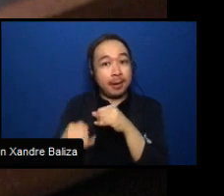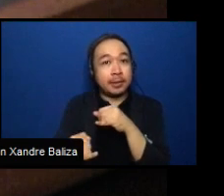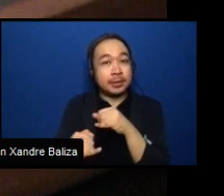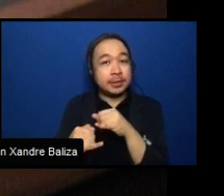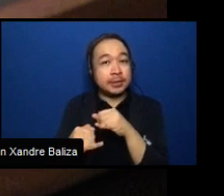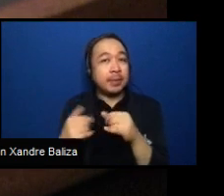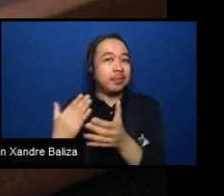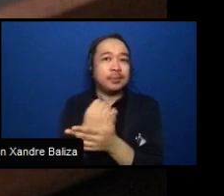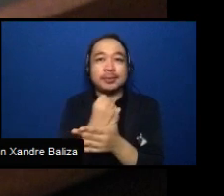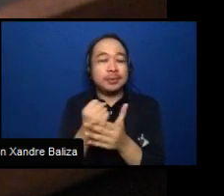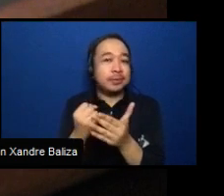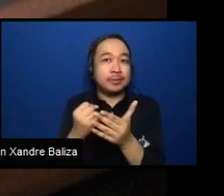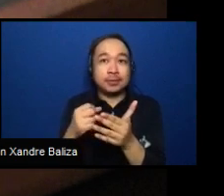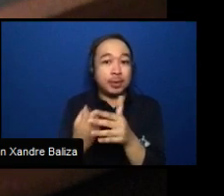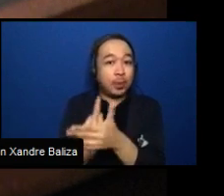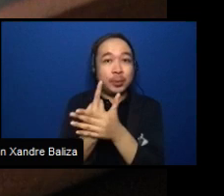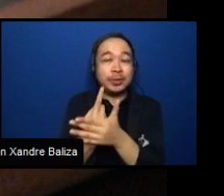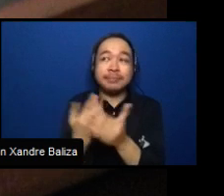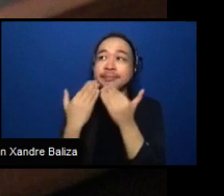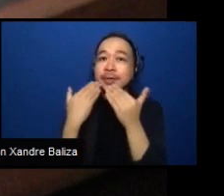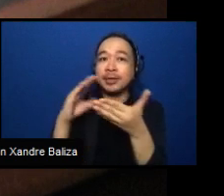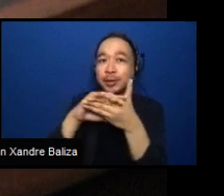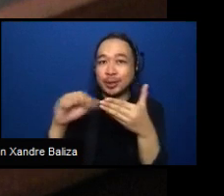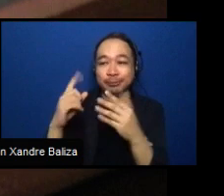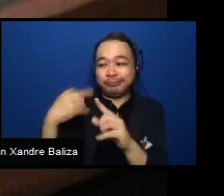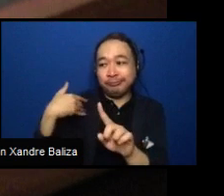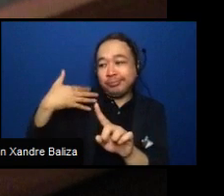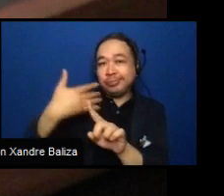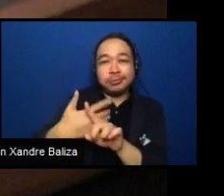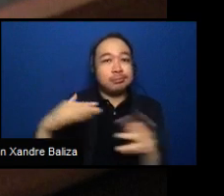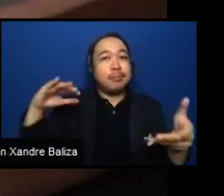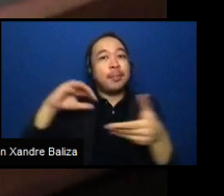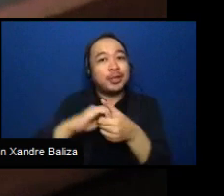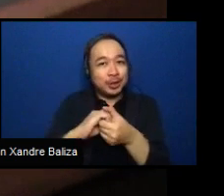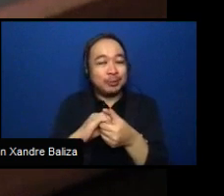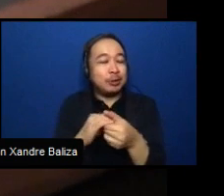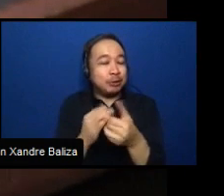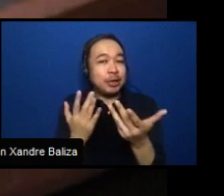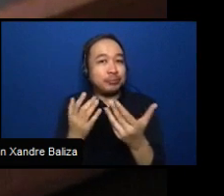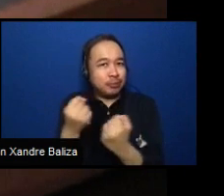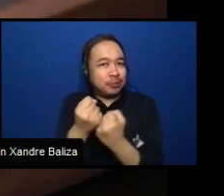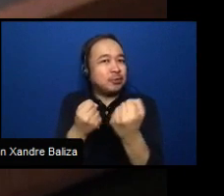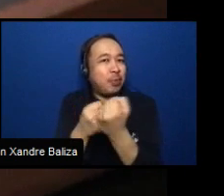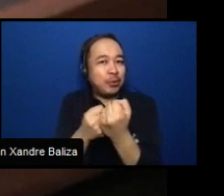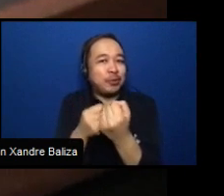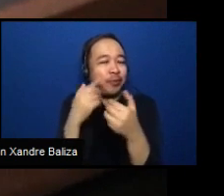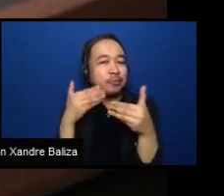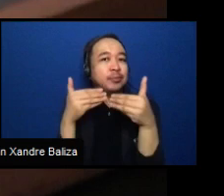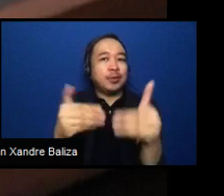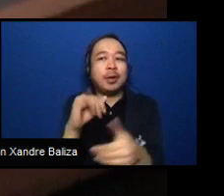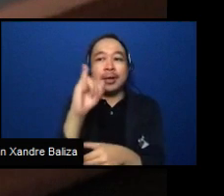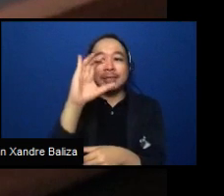to thank ESCAP for our long partnership and close collaboration in taking forward the ICPD Program of Action in